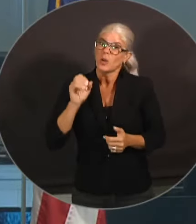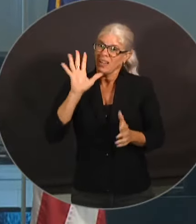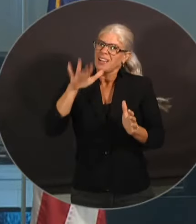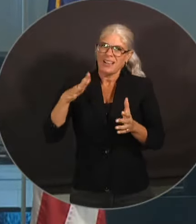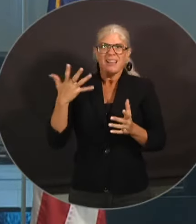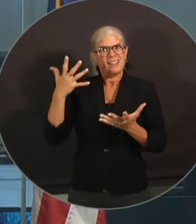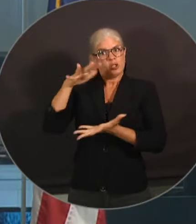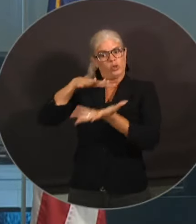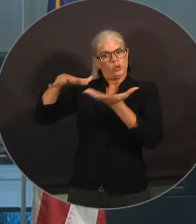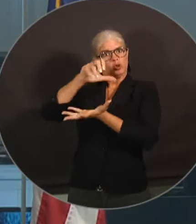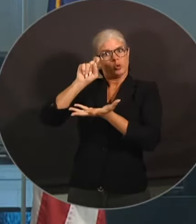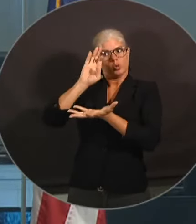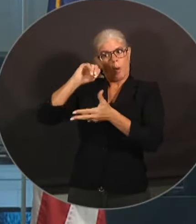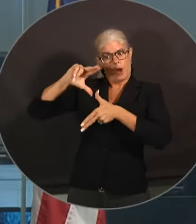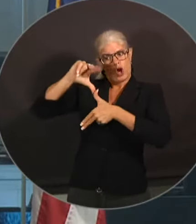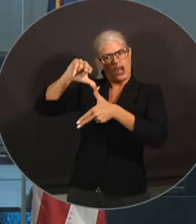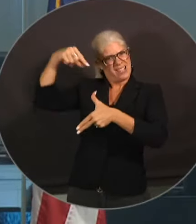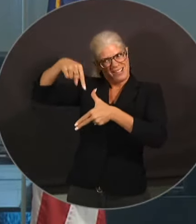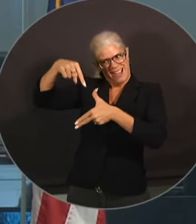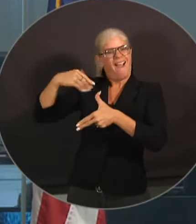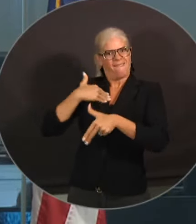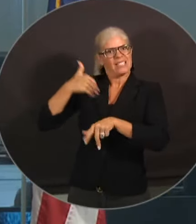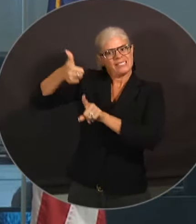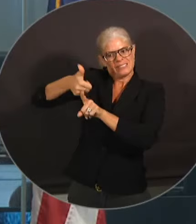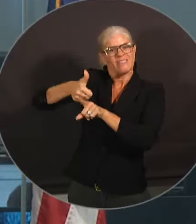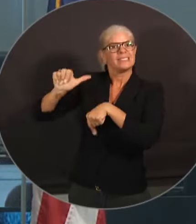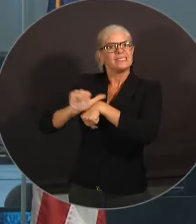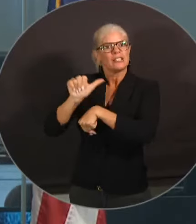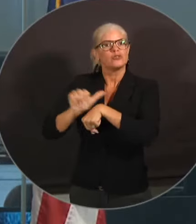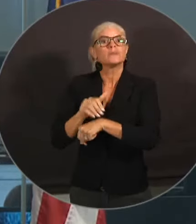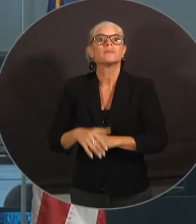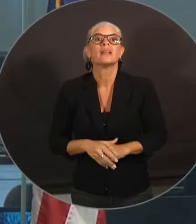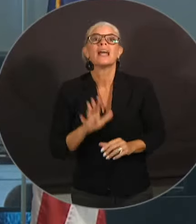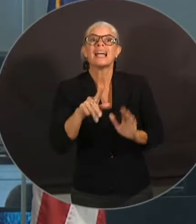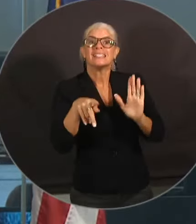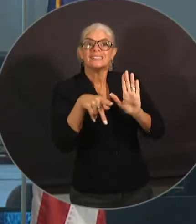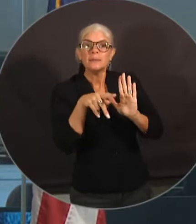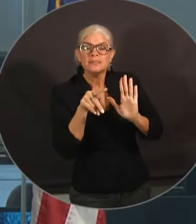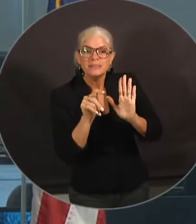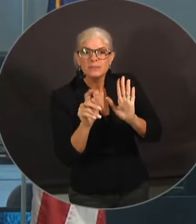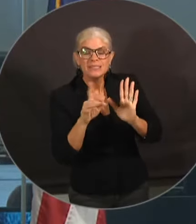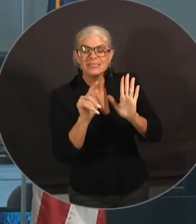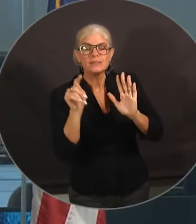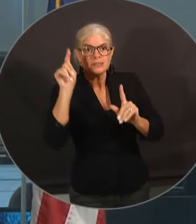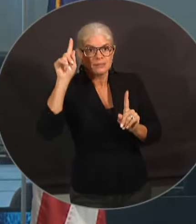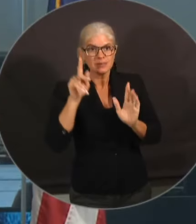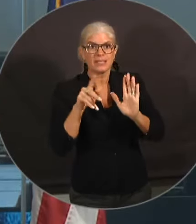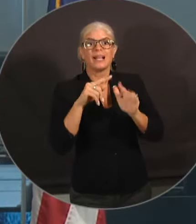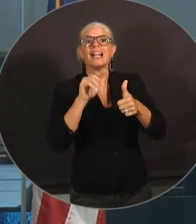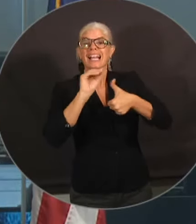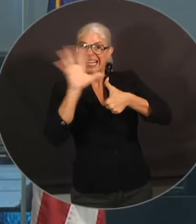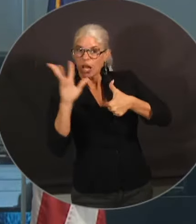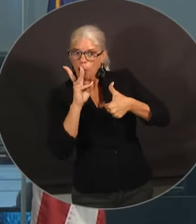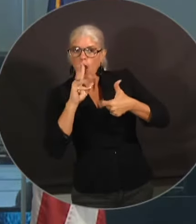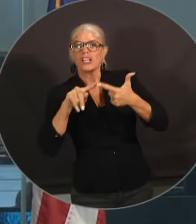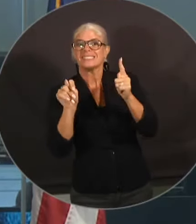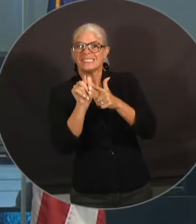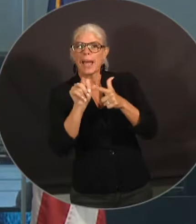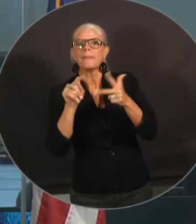this storm. Tampa International, St. Pete, Clearwater, and Tallahassee airports are now